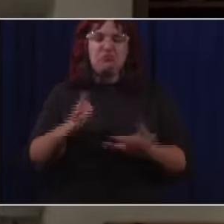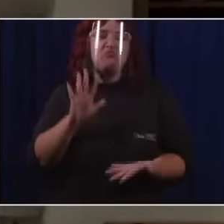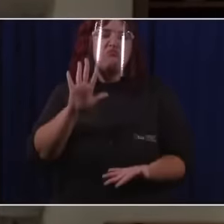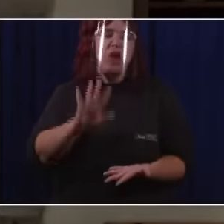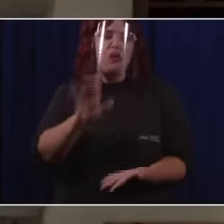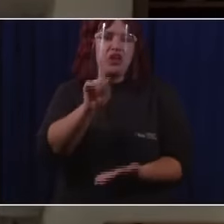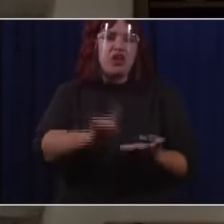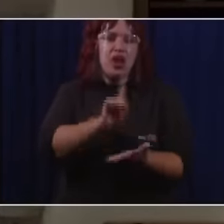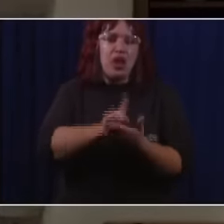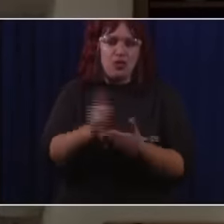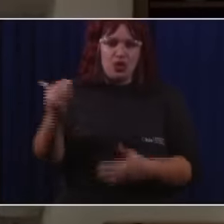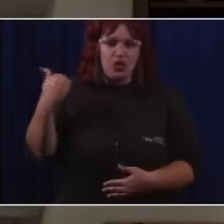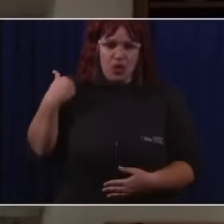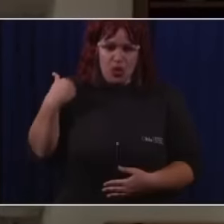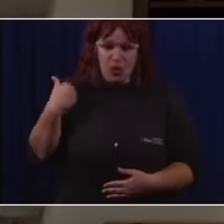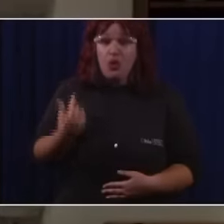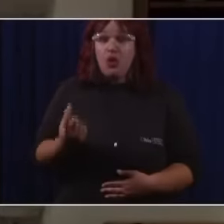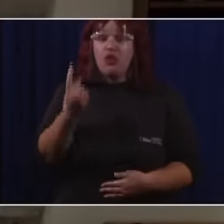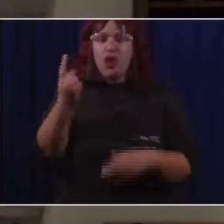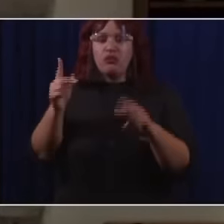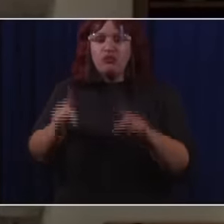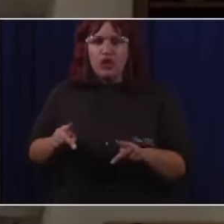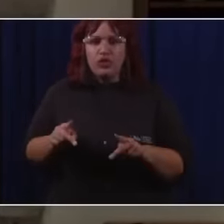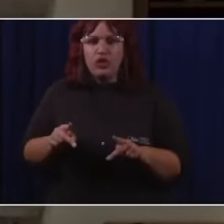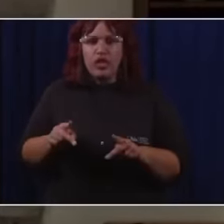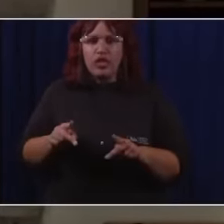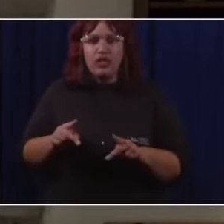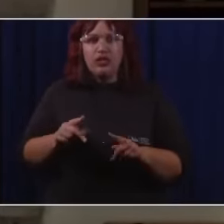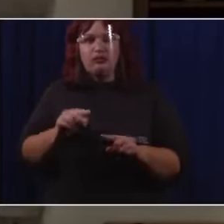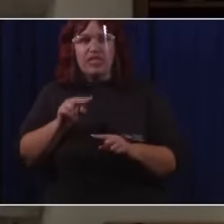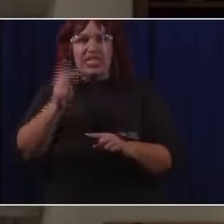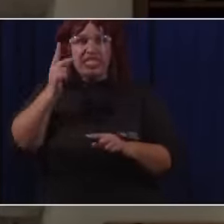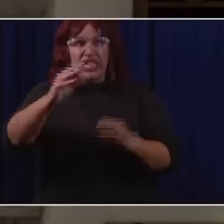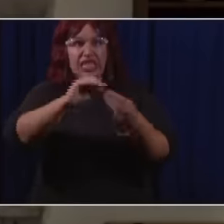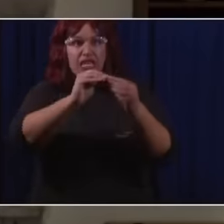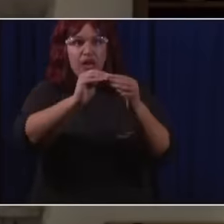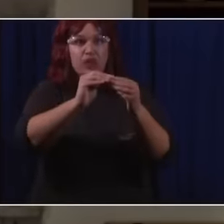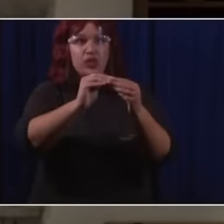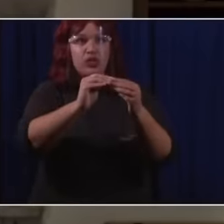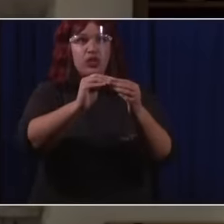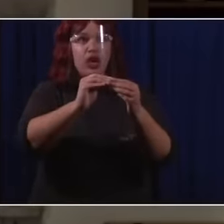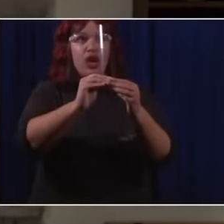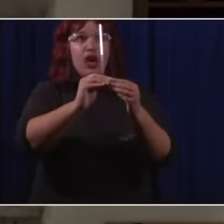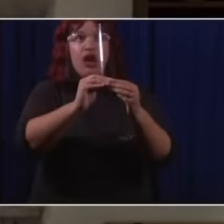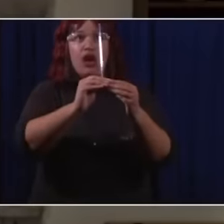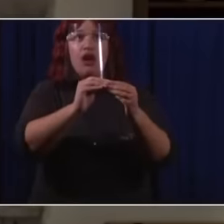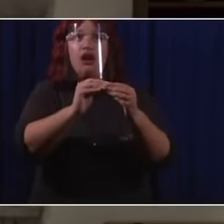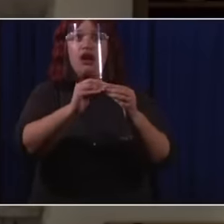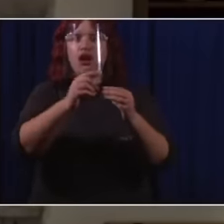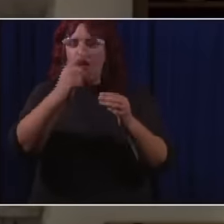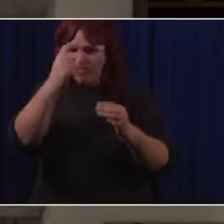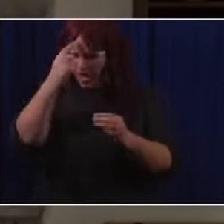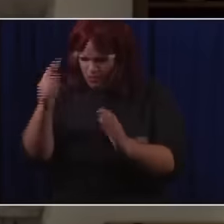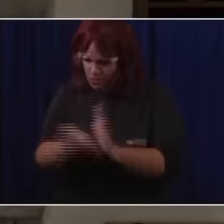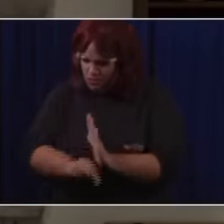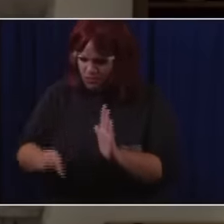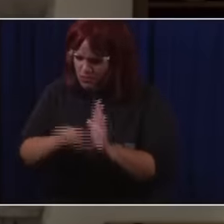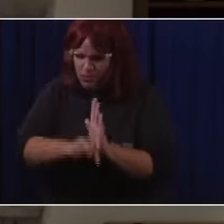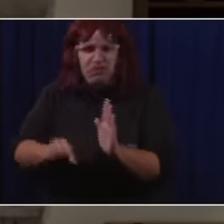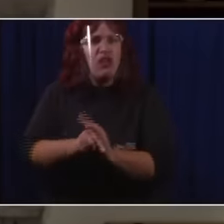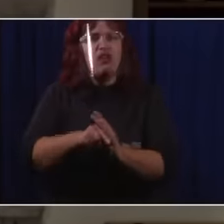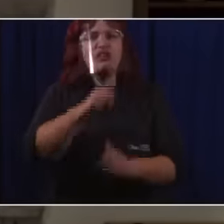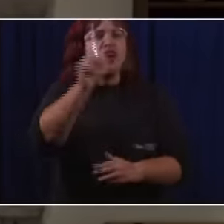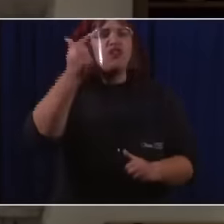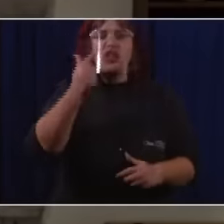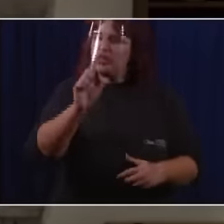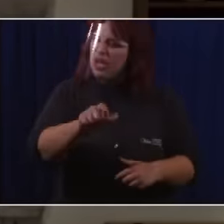viewer who is very panicked at the numbers that are escalating, basically saying you're not doing enough, that you need to